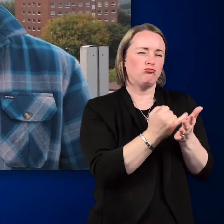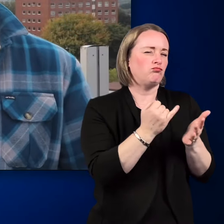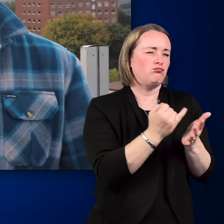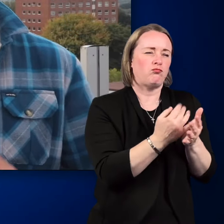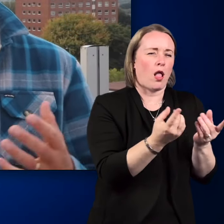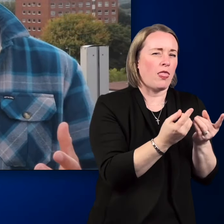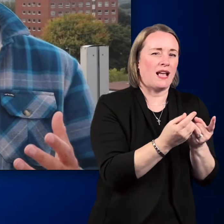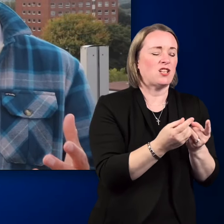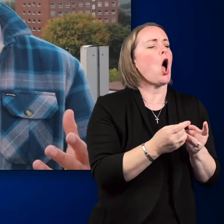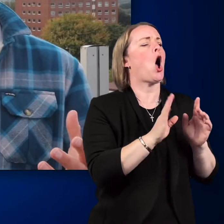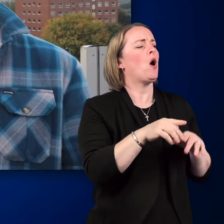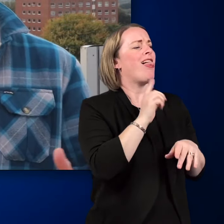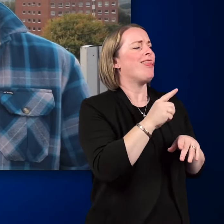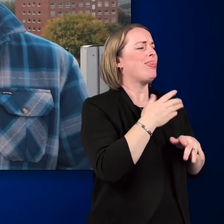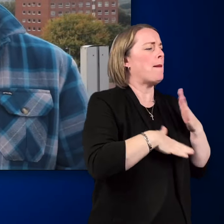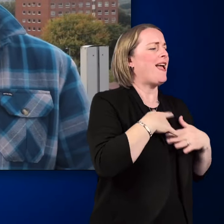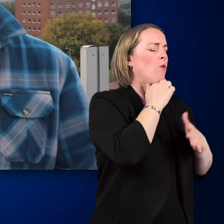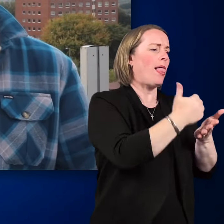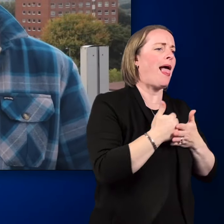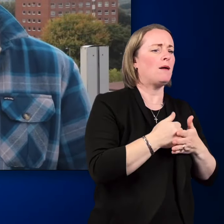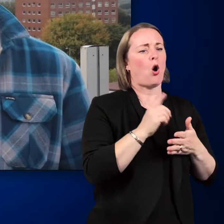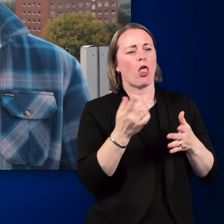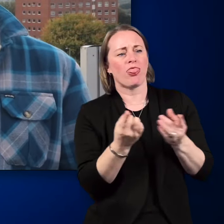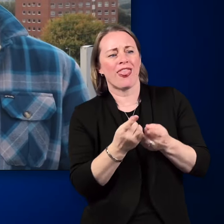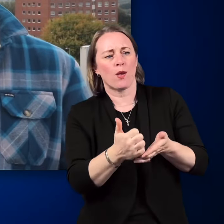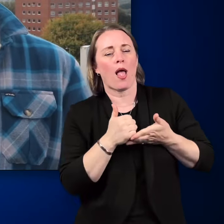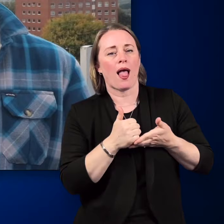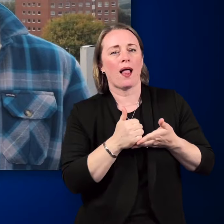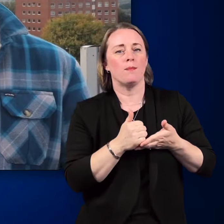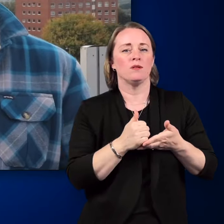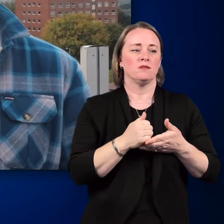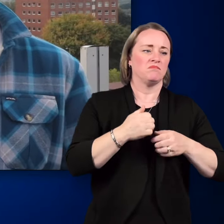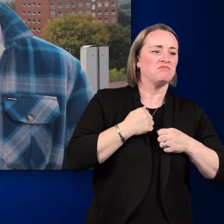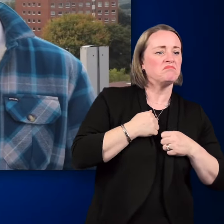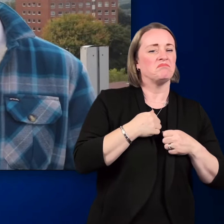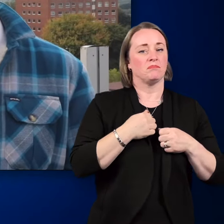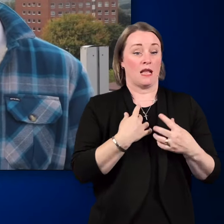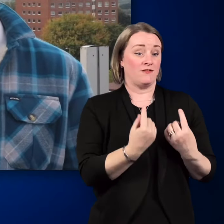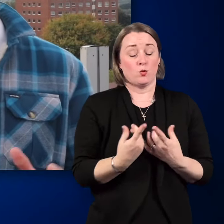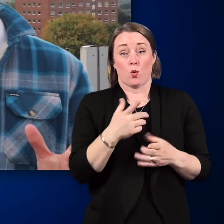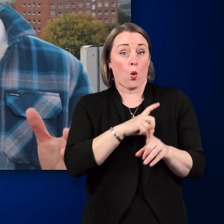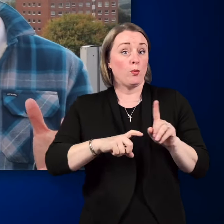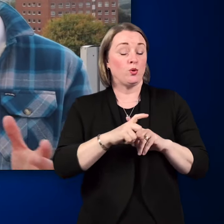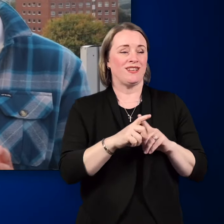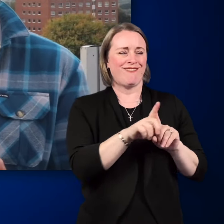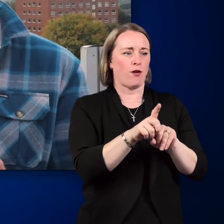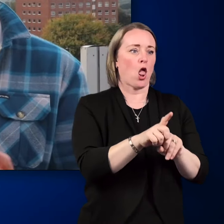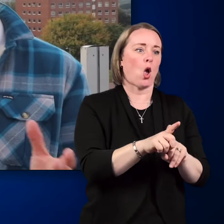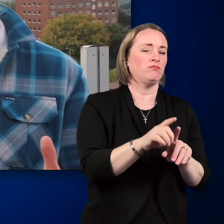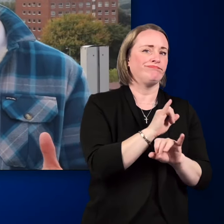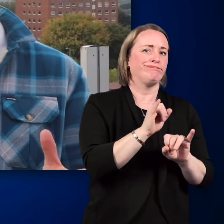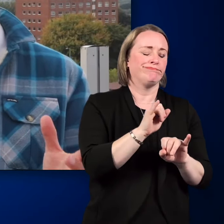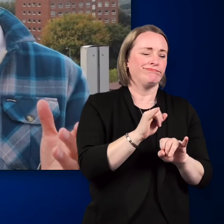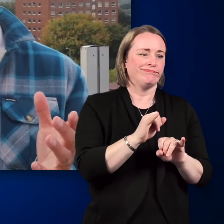certain habits will help us, be that individuals or as communities. But if our thinking is wrong,